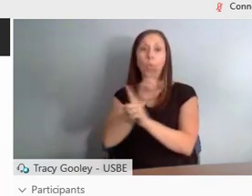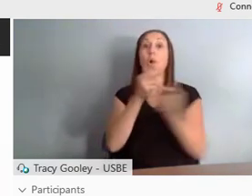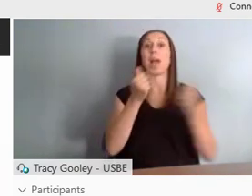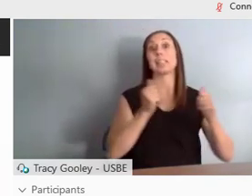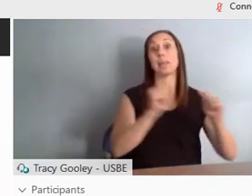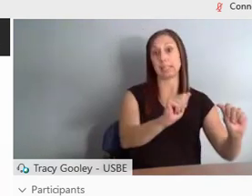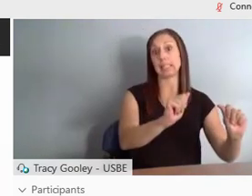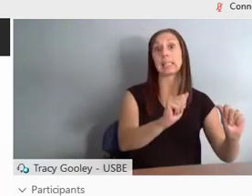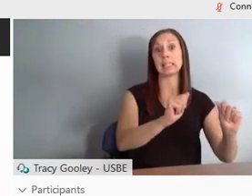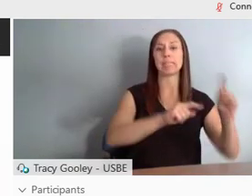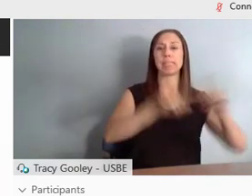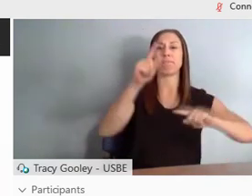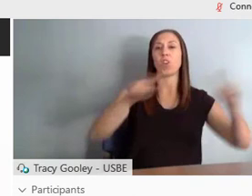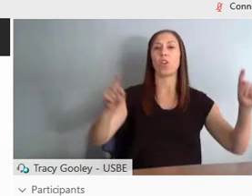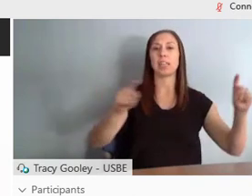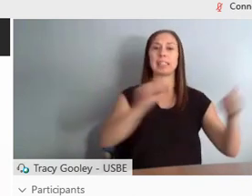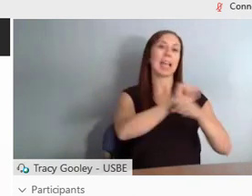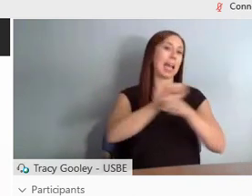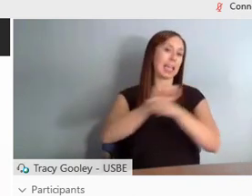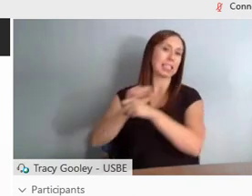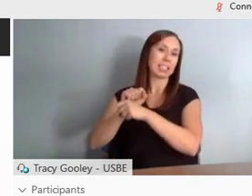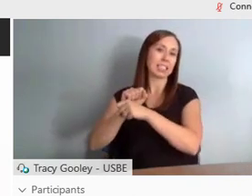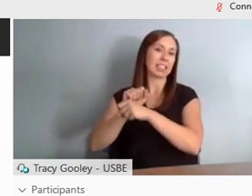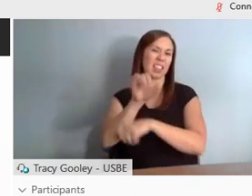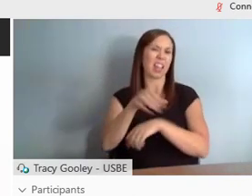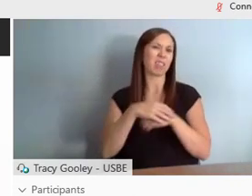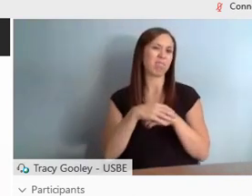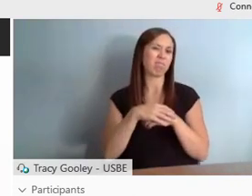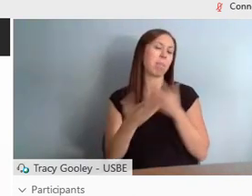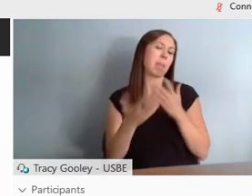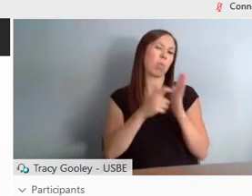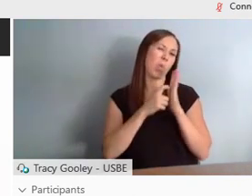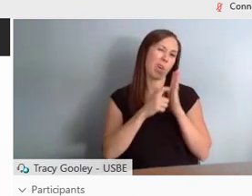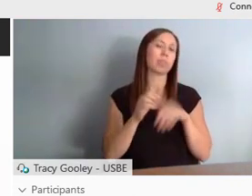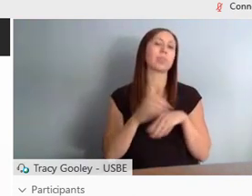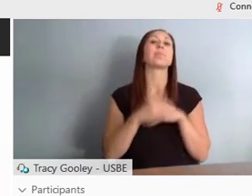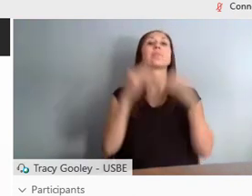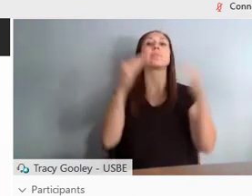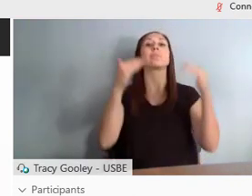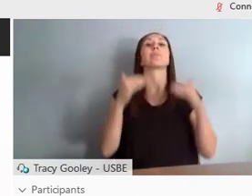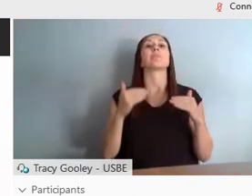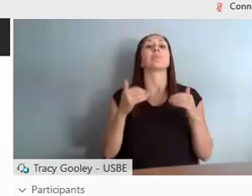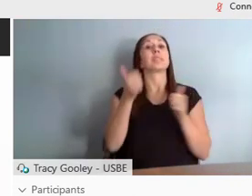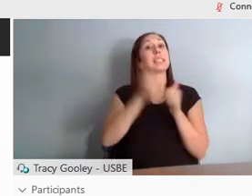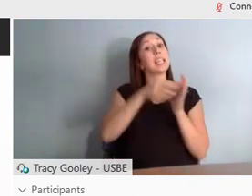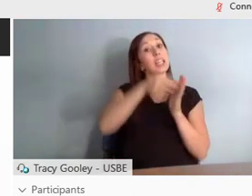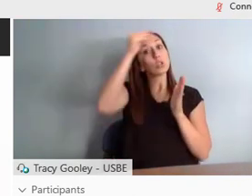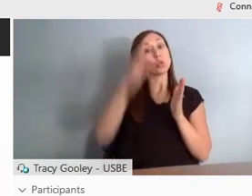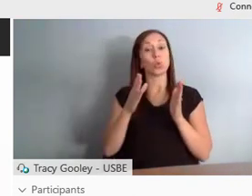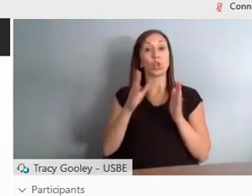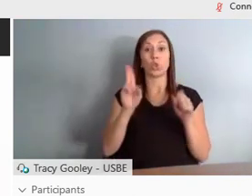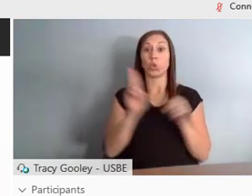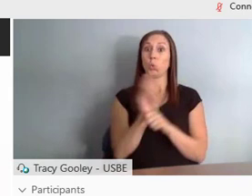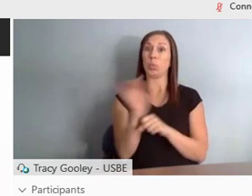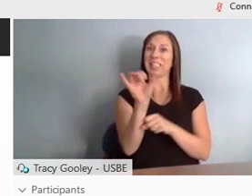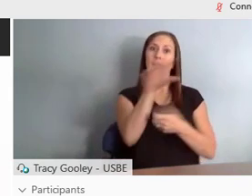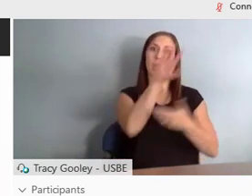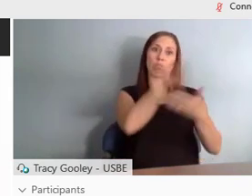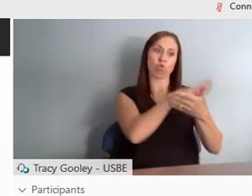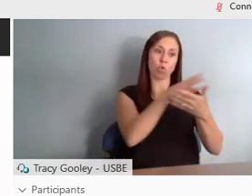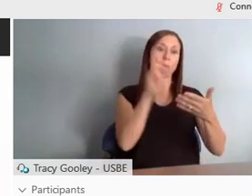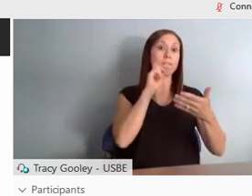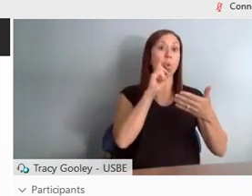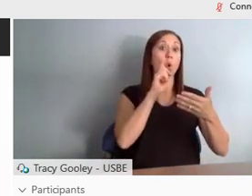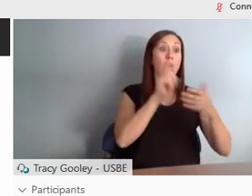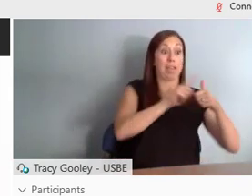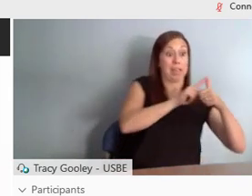attempting the various tasks. And then each student will use the same rubric for entry and exit.